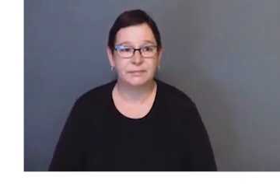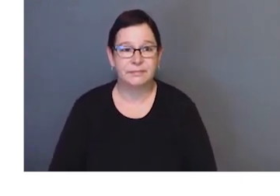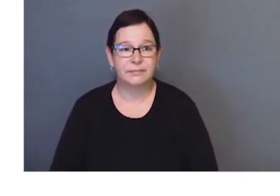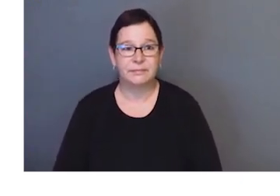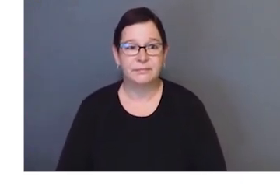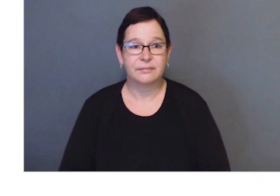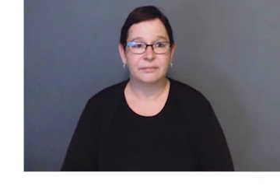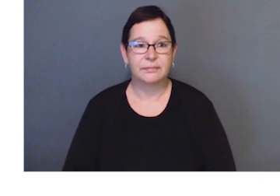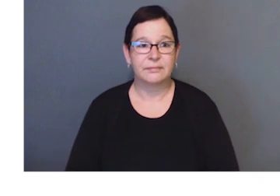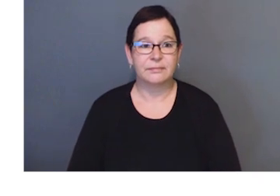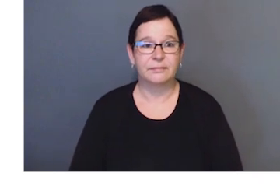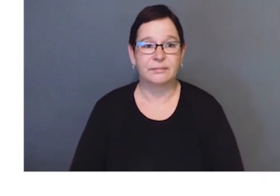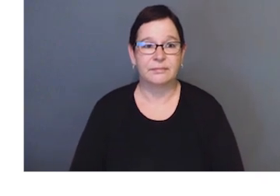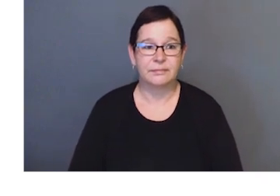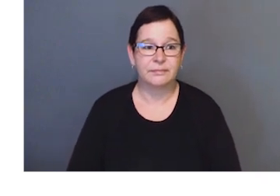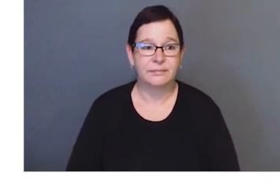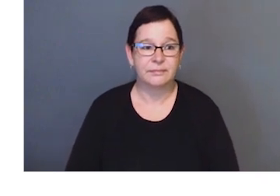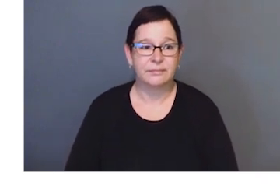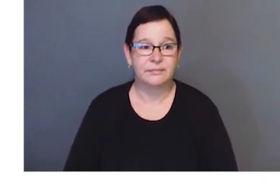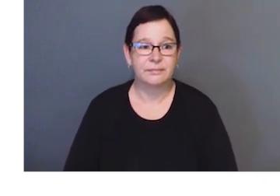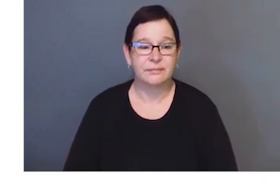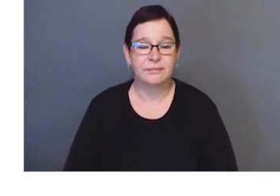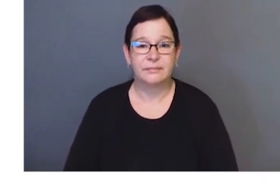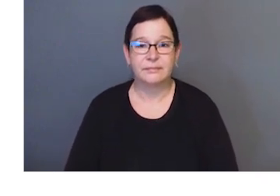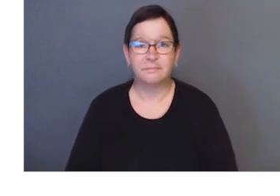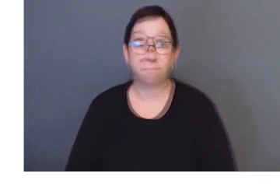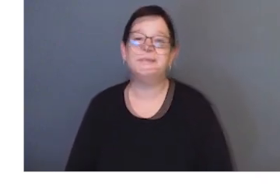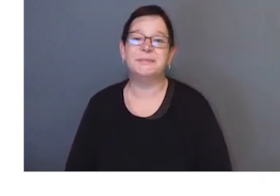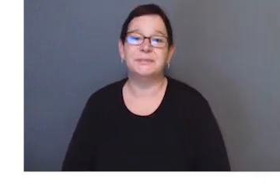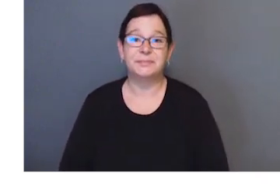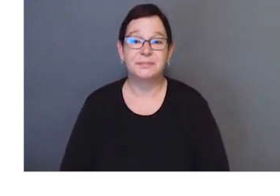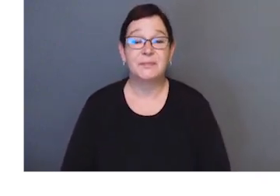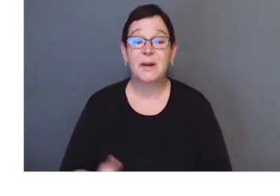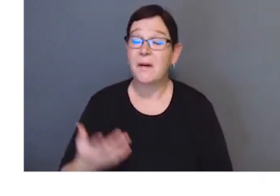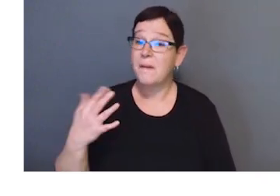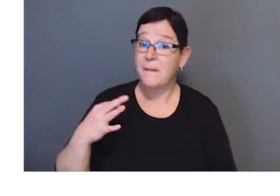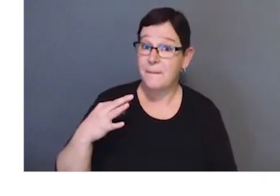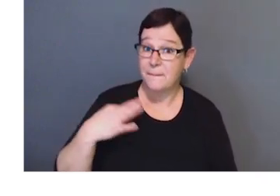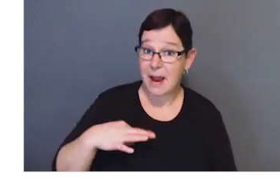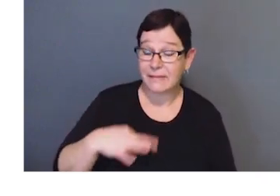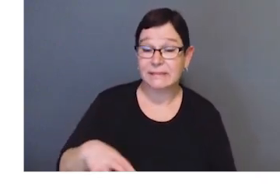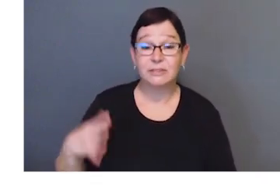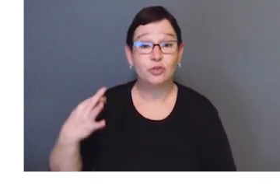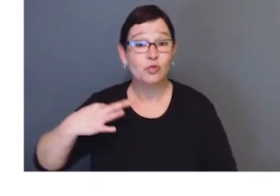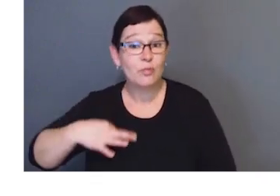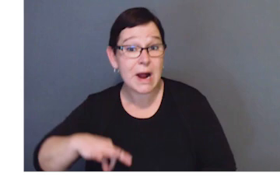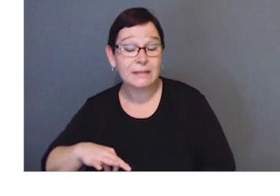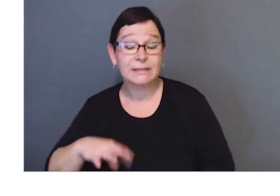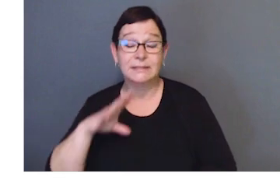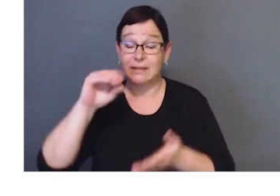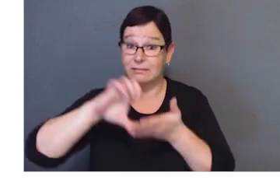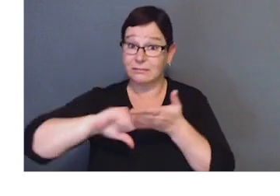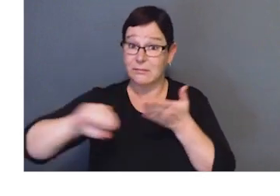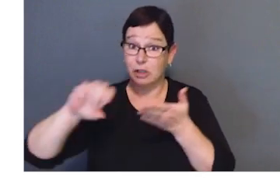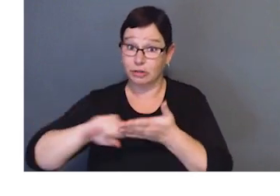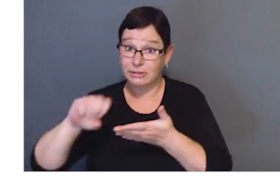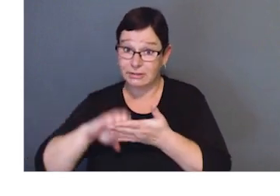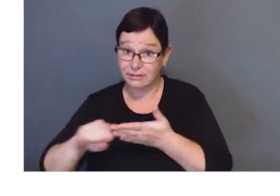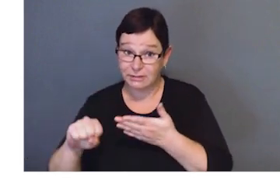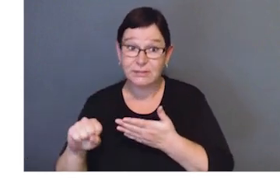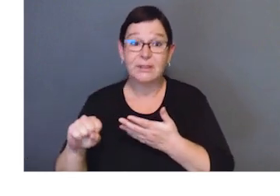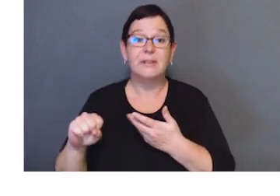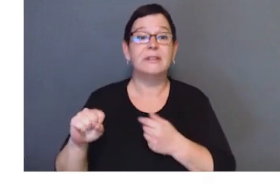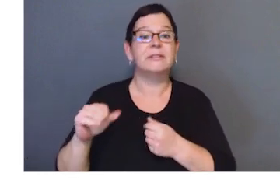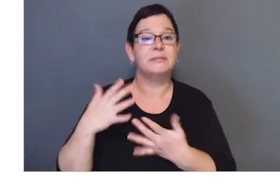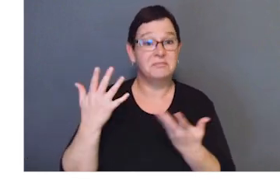Let's now go over the benefits, credits, and deductions you may be entitled to, as well as long-term savings programs provided by the